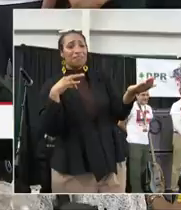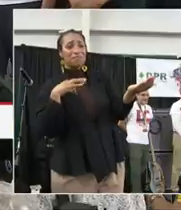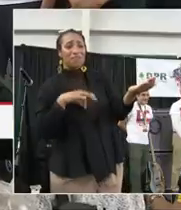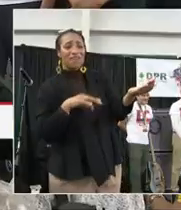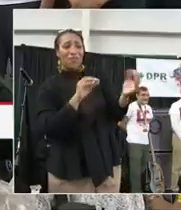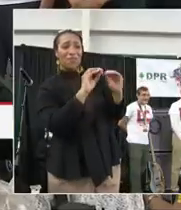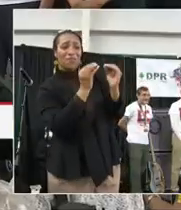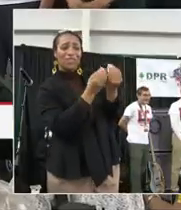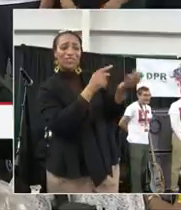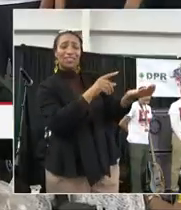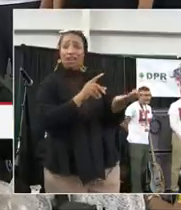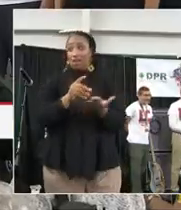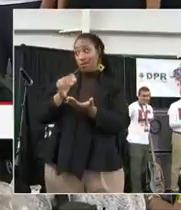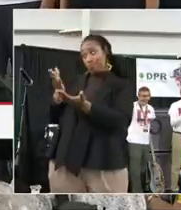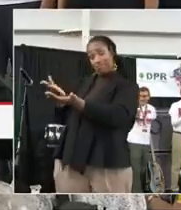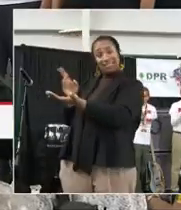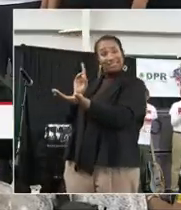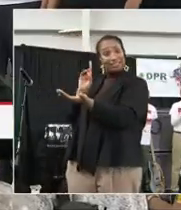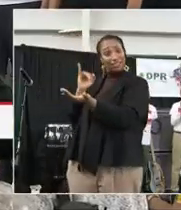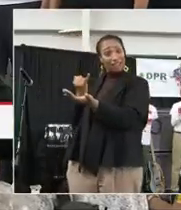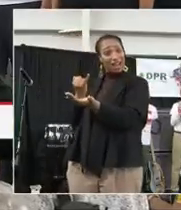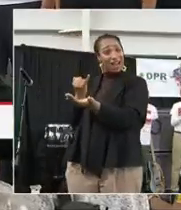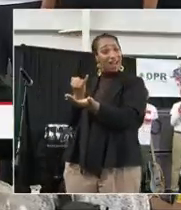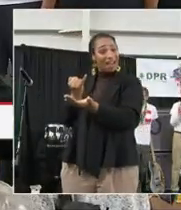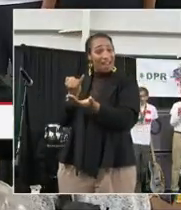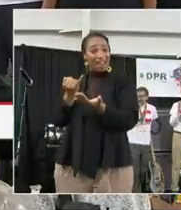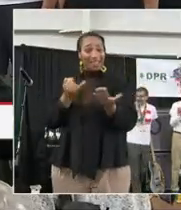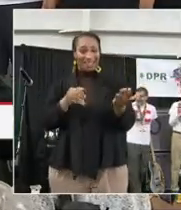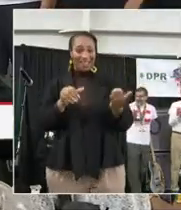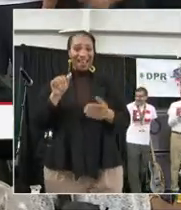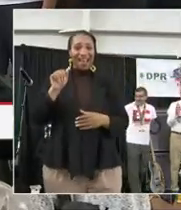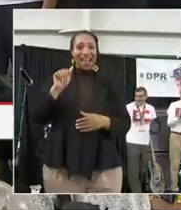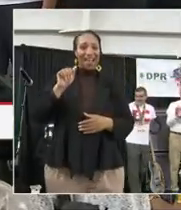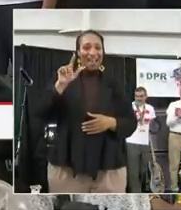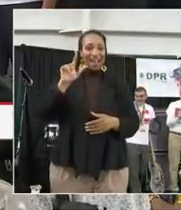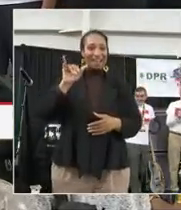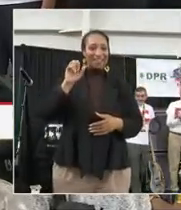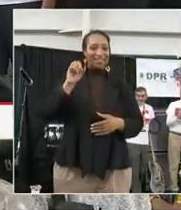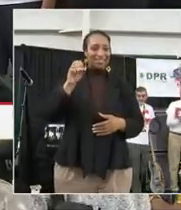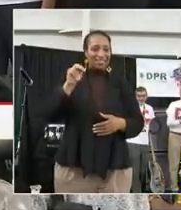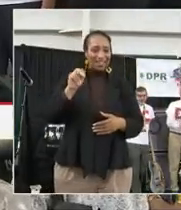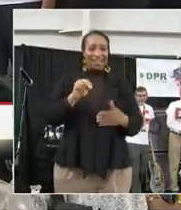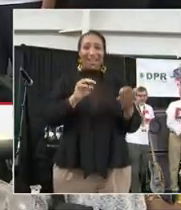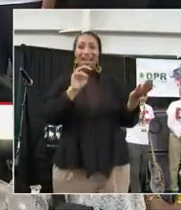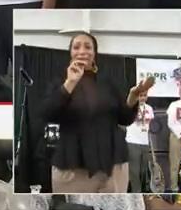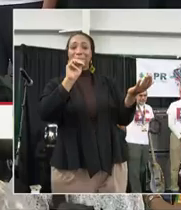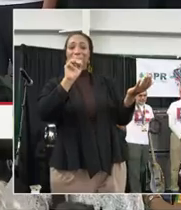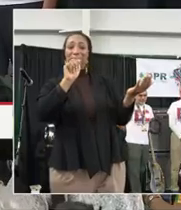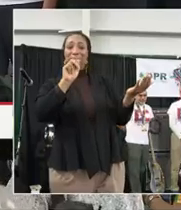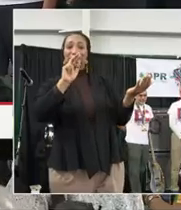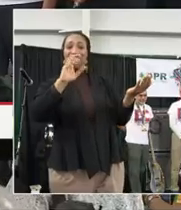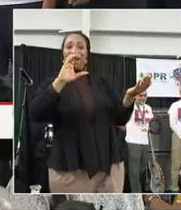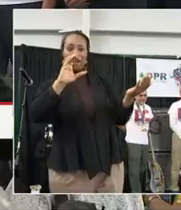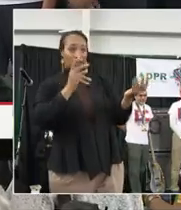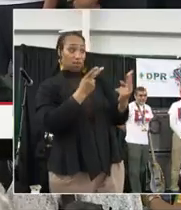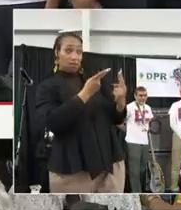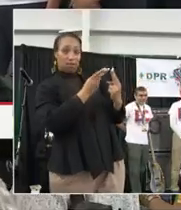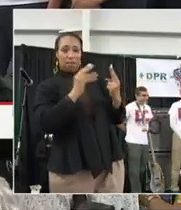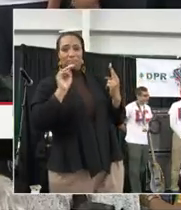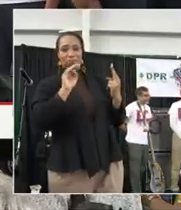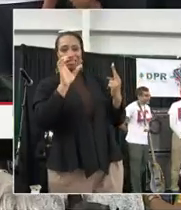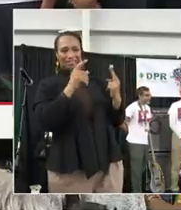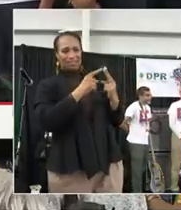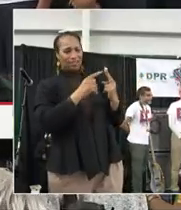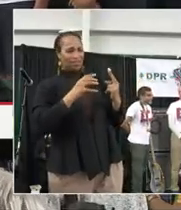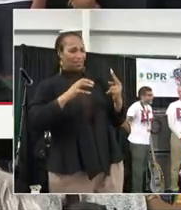who is just one of our premier legendary couples and media